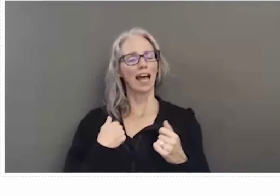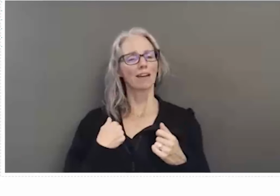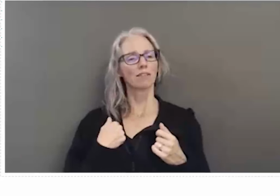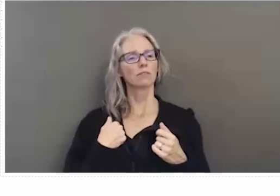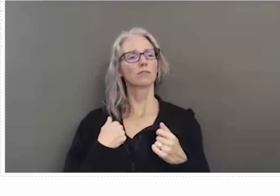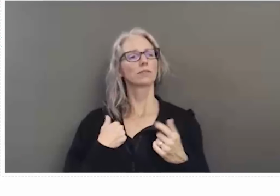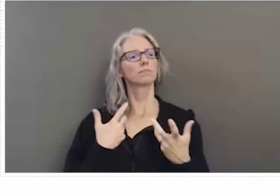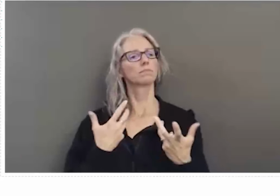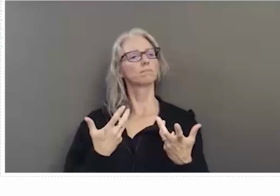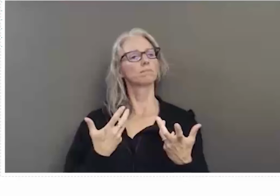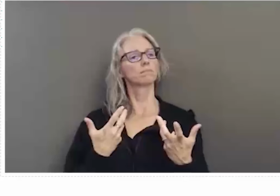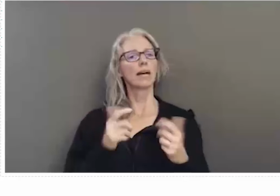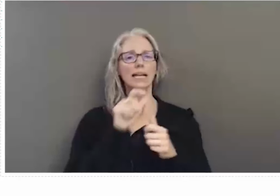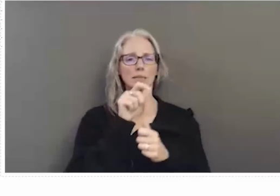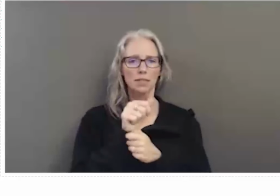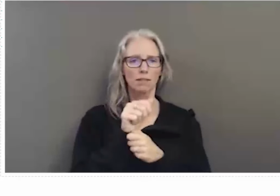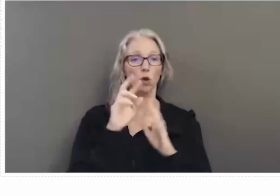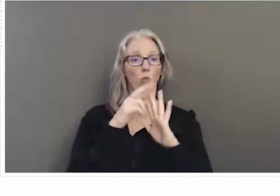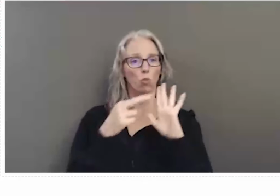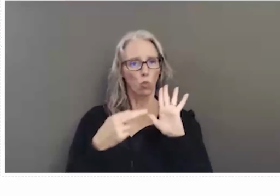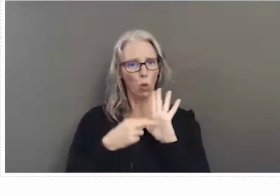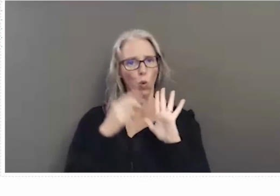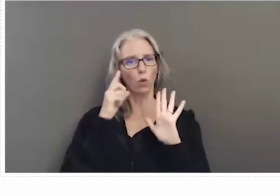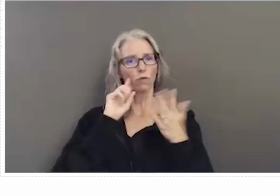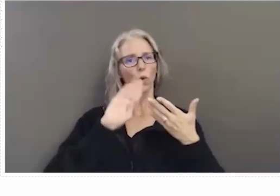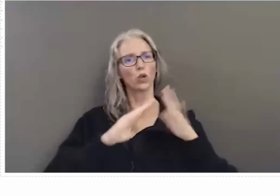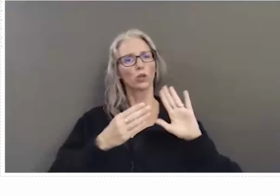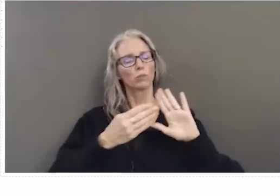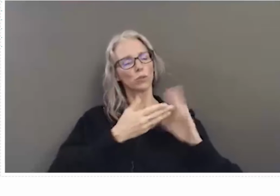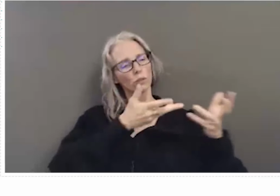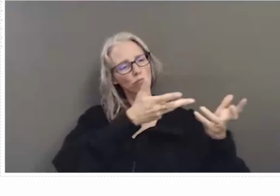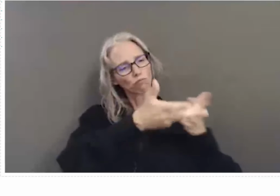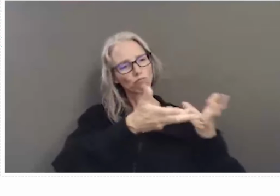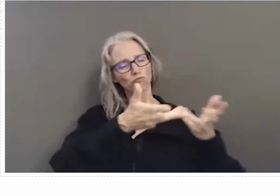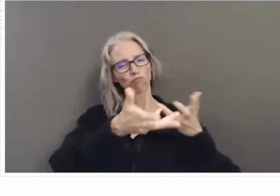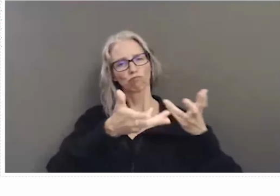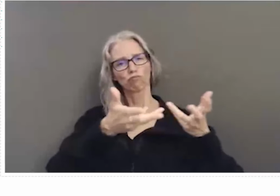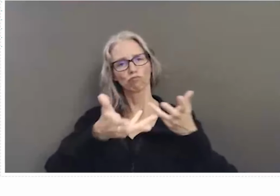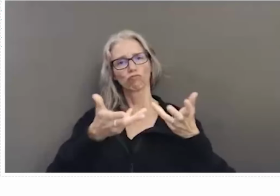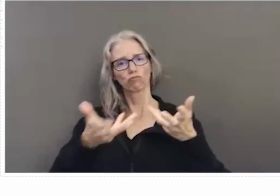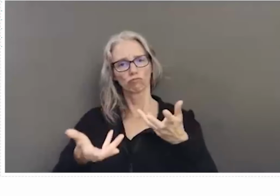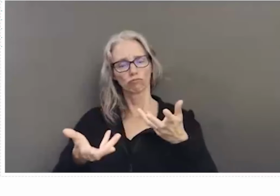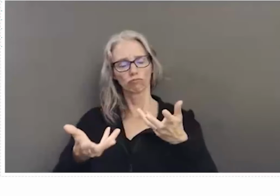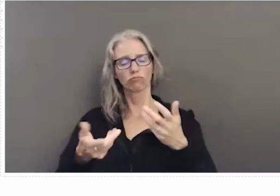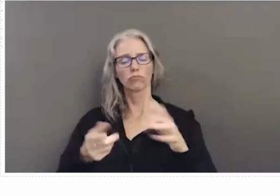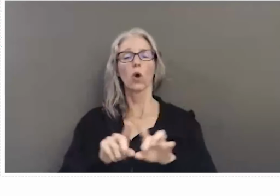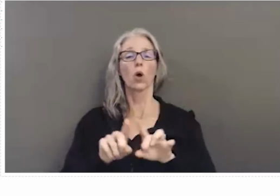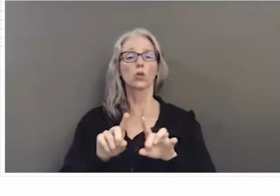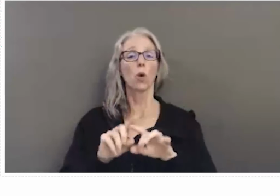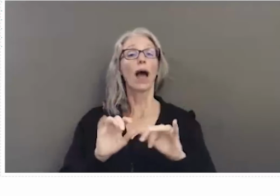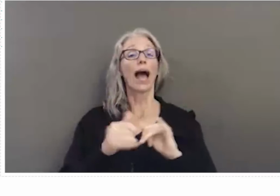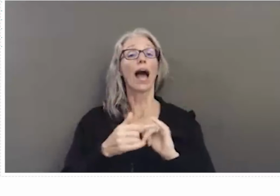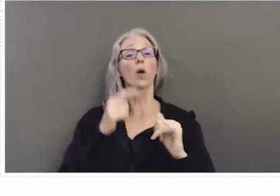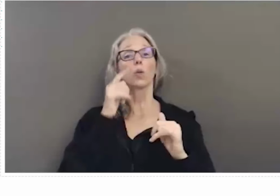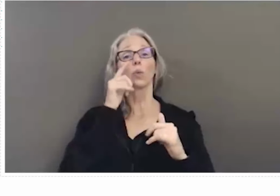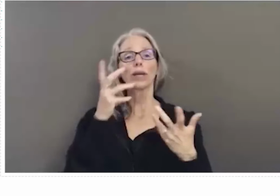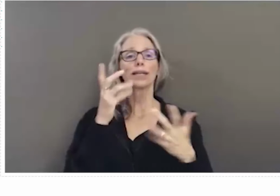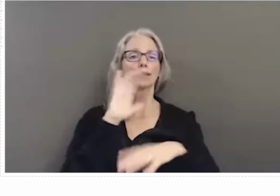around us, and the way we carry out these development and mentorship